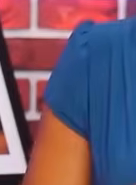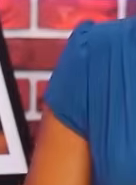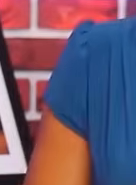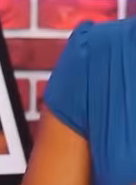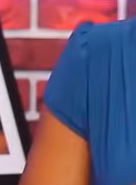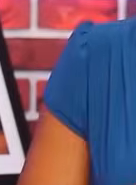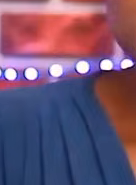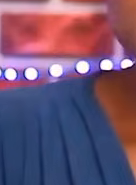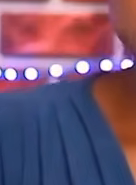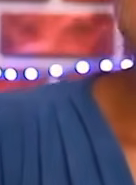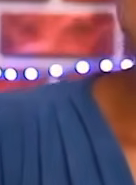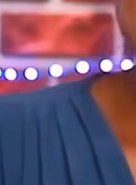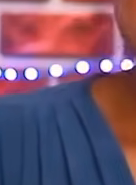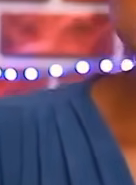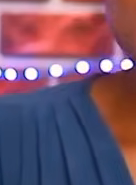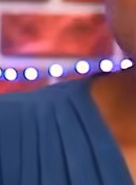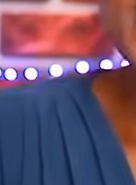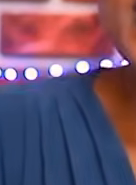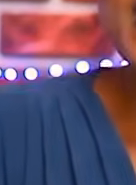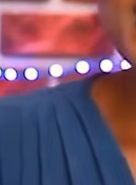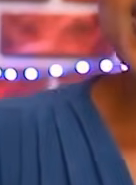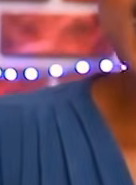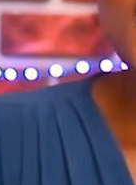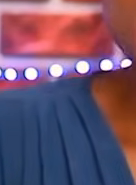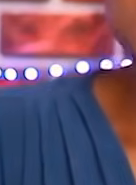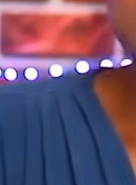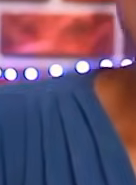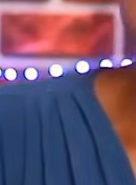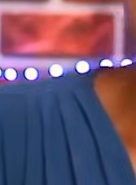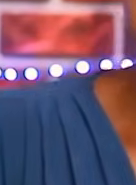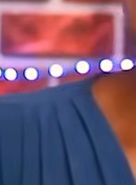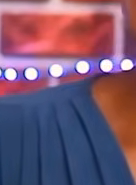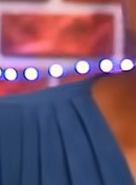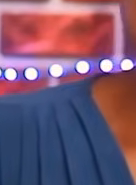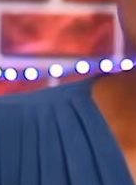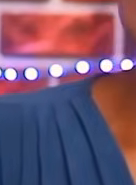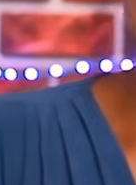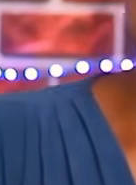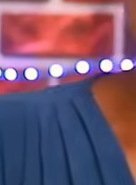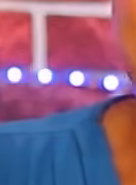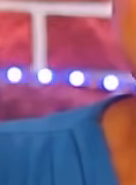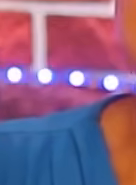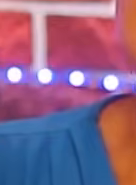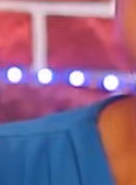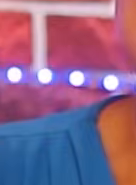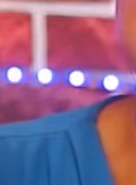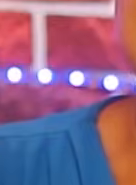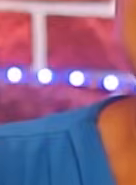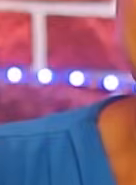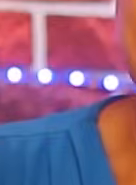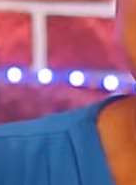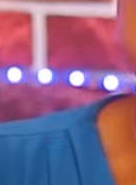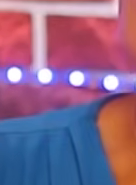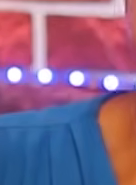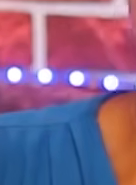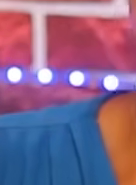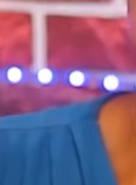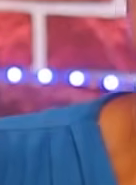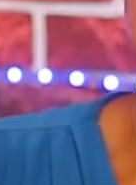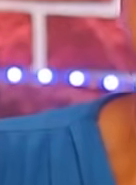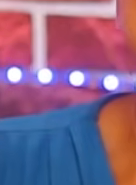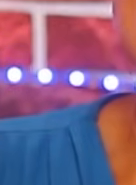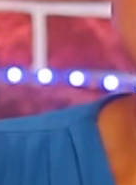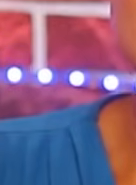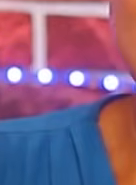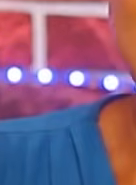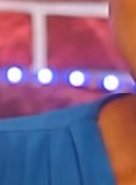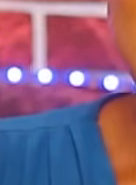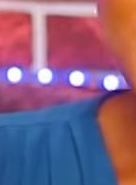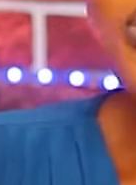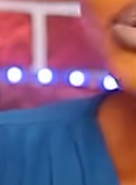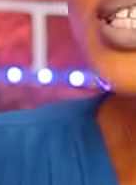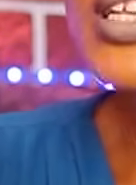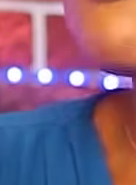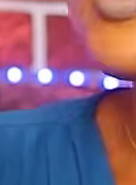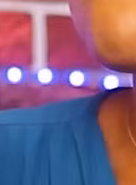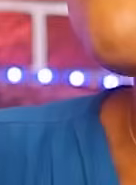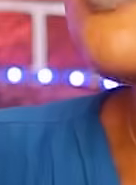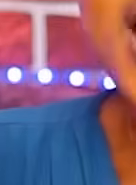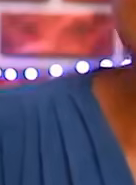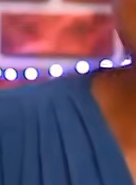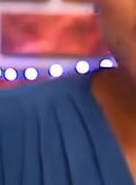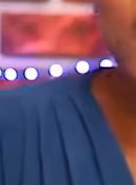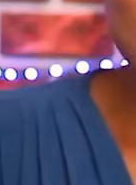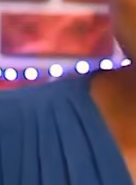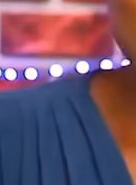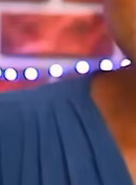Picture and that honum. He said there be a castle wedding day, and one obey any jay in 2 years was so man where you're fair, and where you're fair and so in any jay, and until